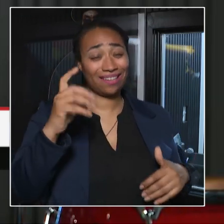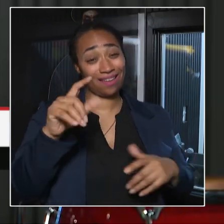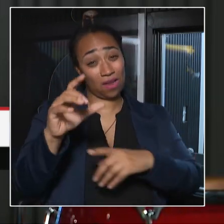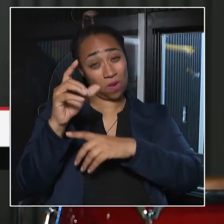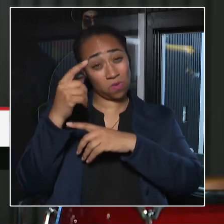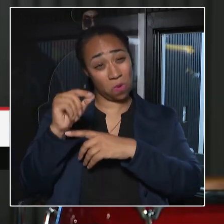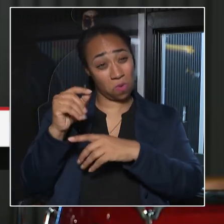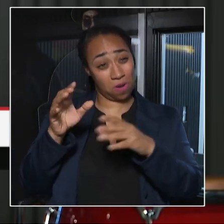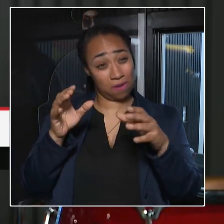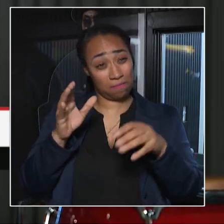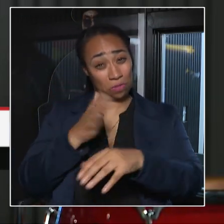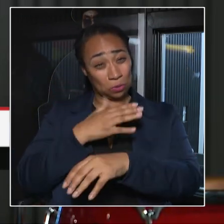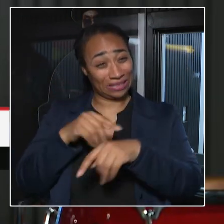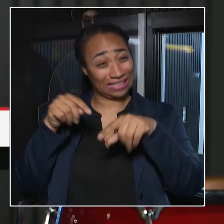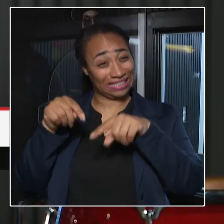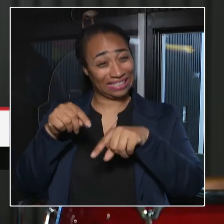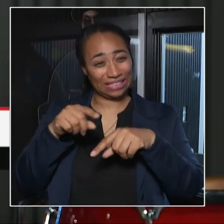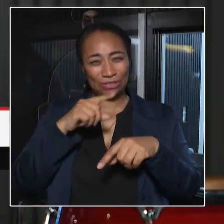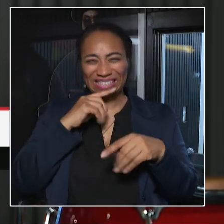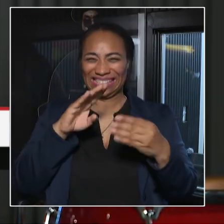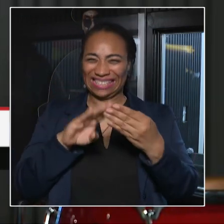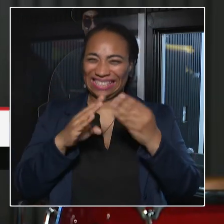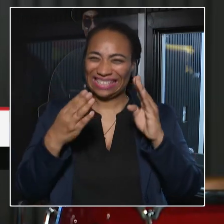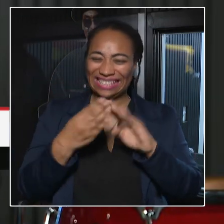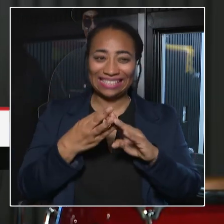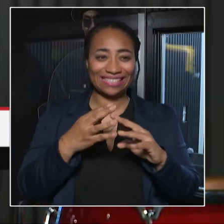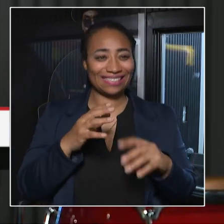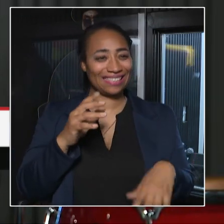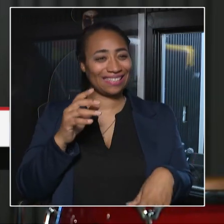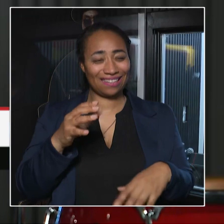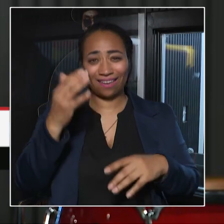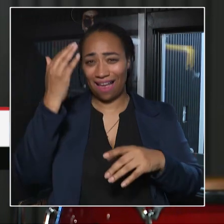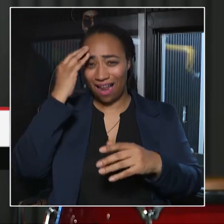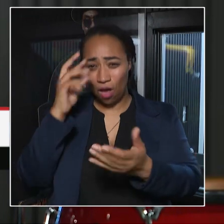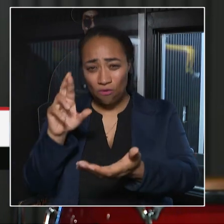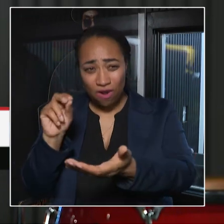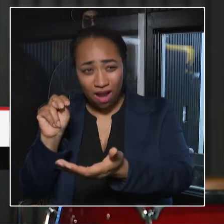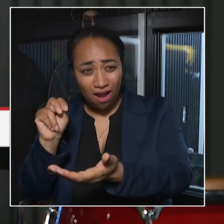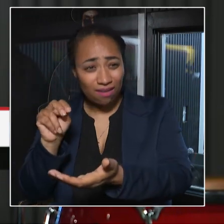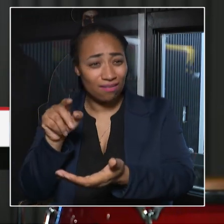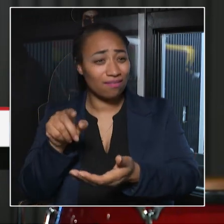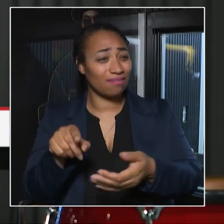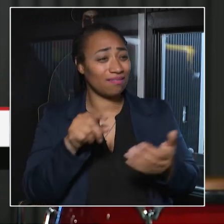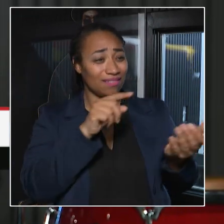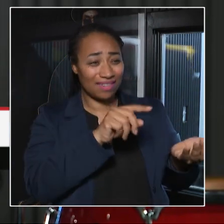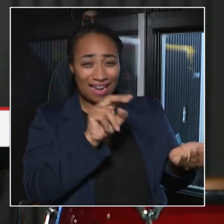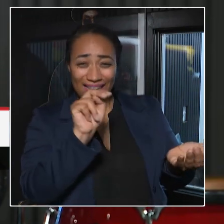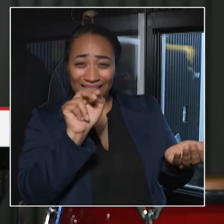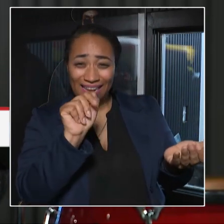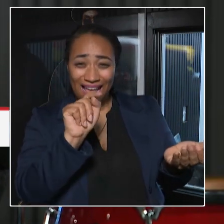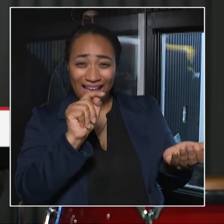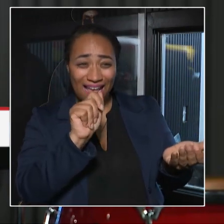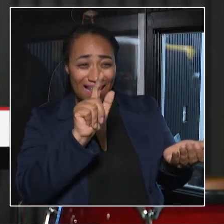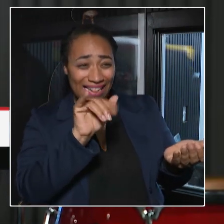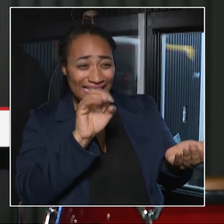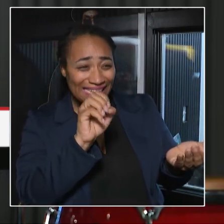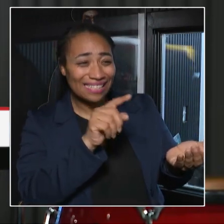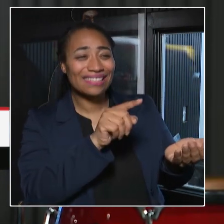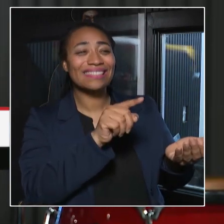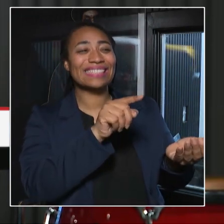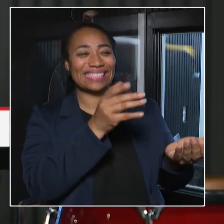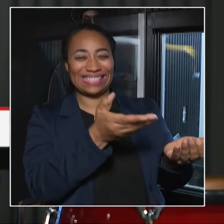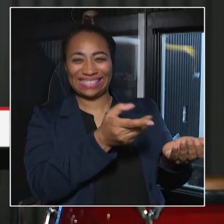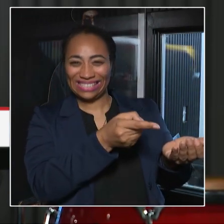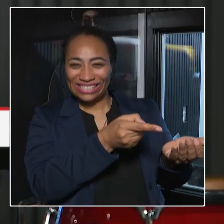doctor of go-go, Natalie. Where's Natalie? Is Dr. Go-Go here? Definitely started a movement